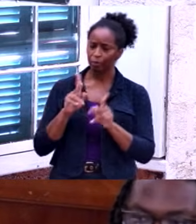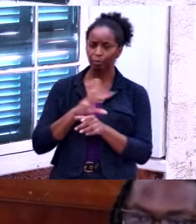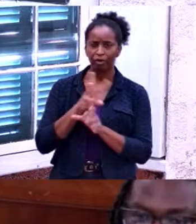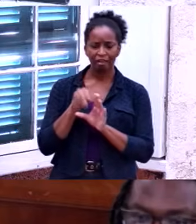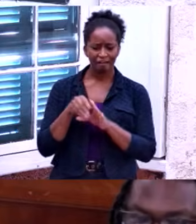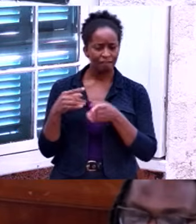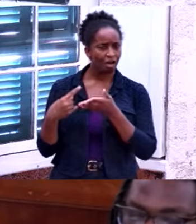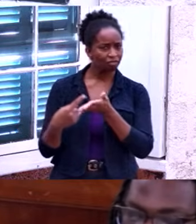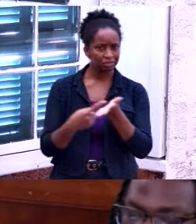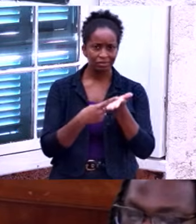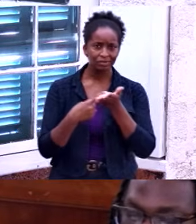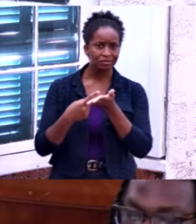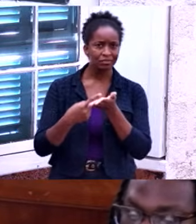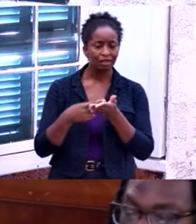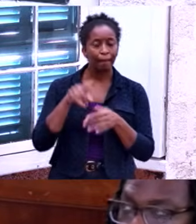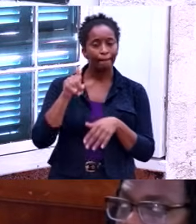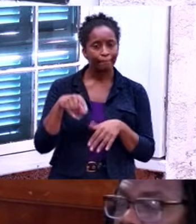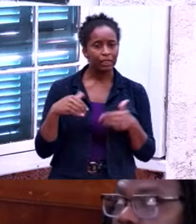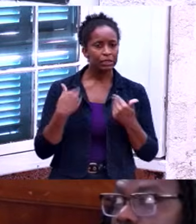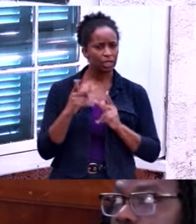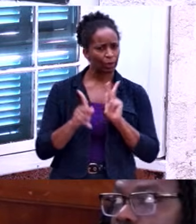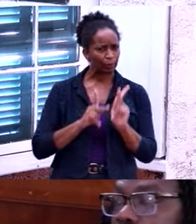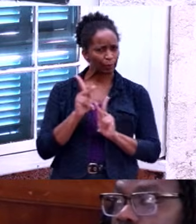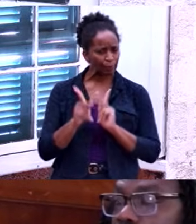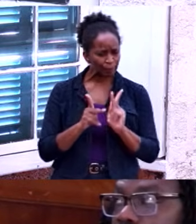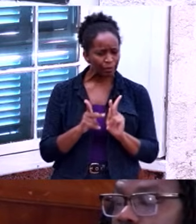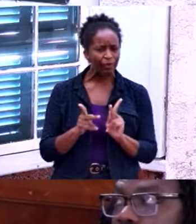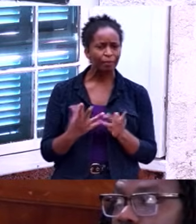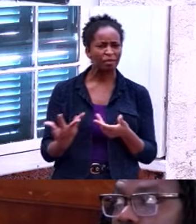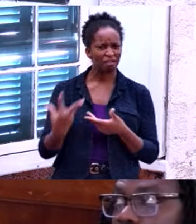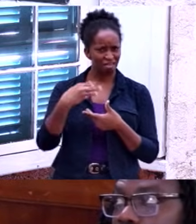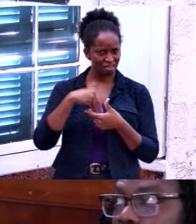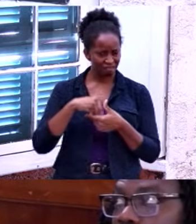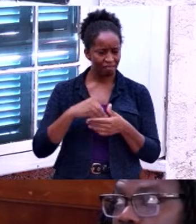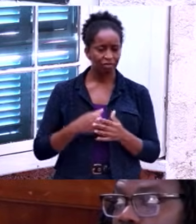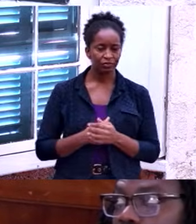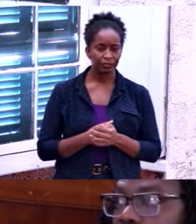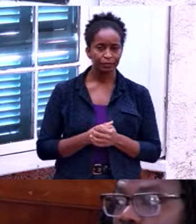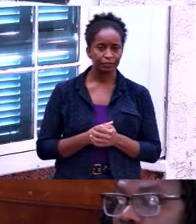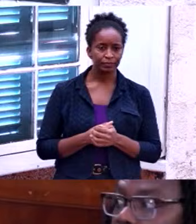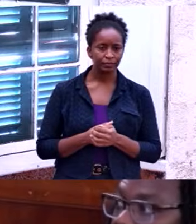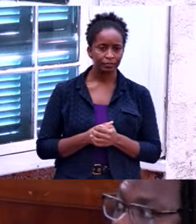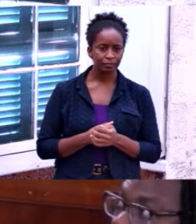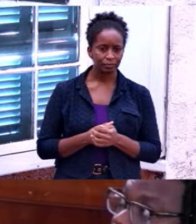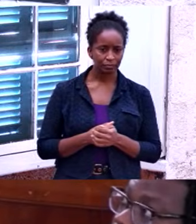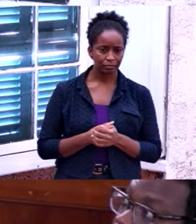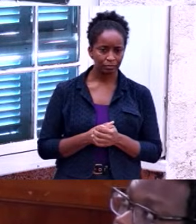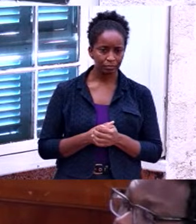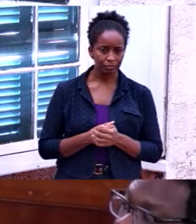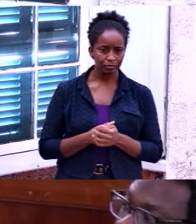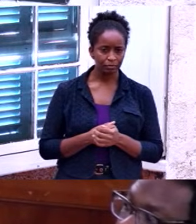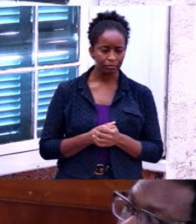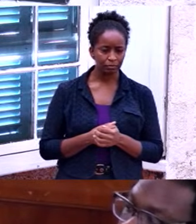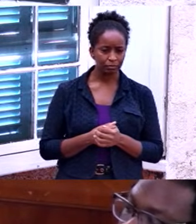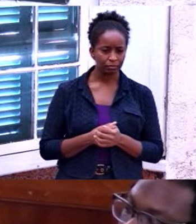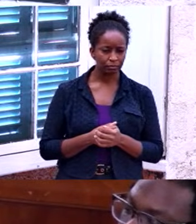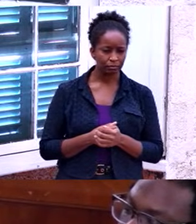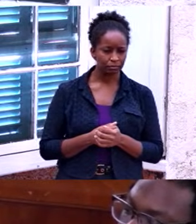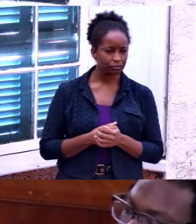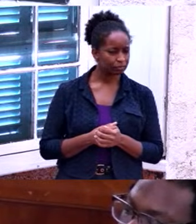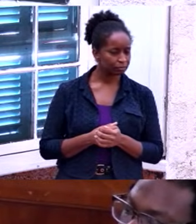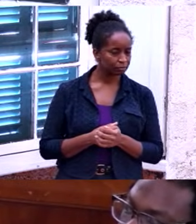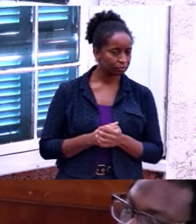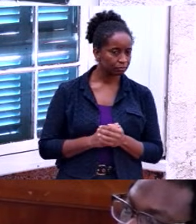and more in this exercise. Because even though the reforms that are contemplated or that are